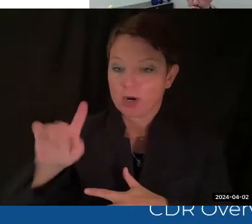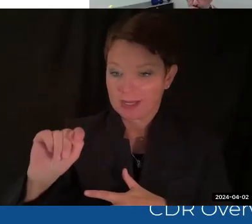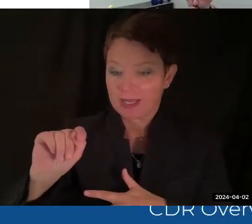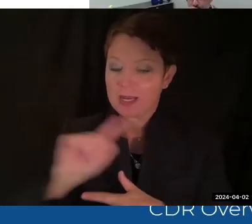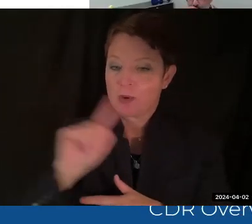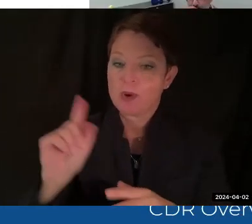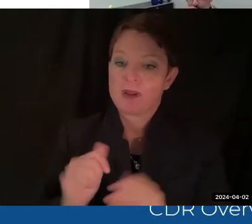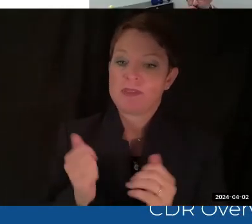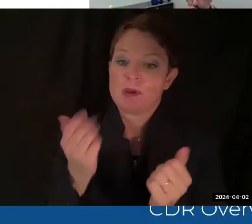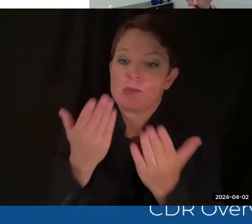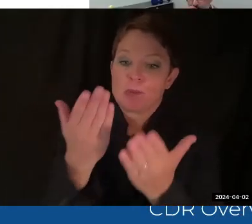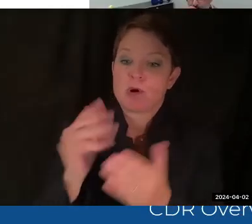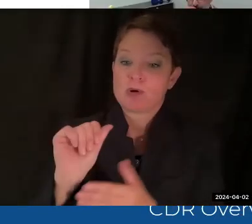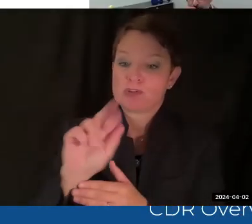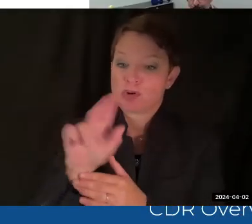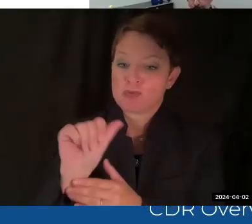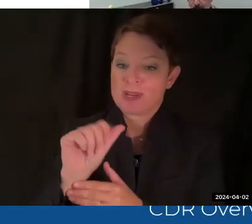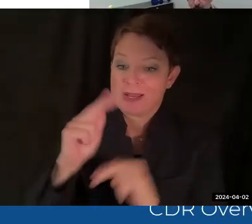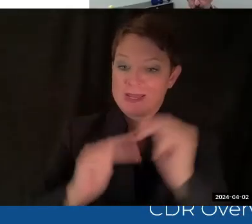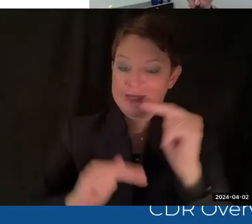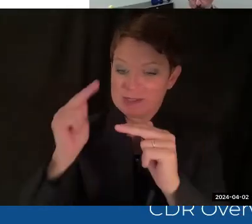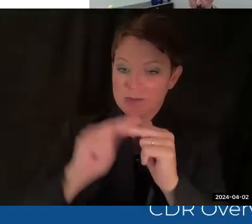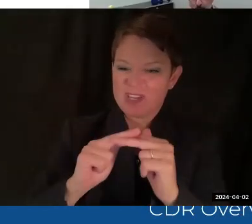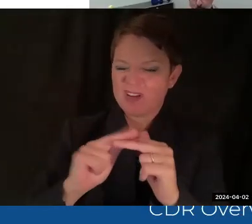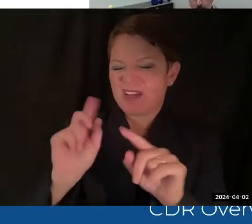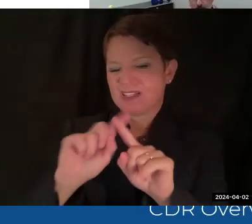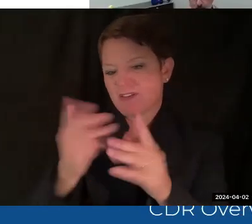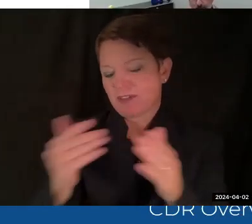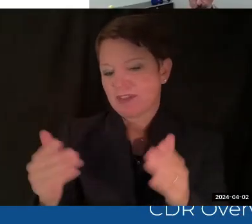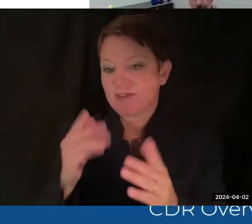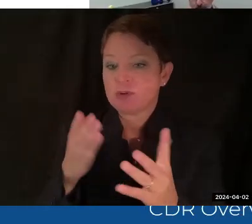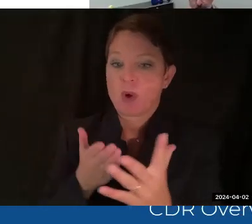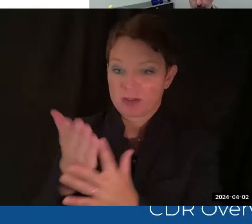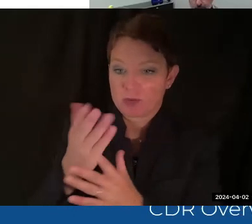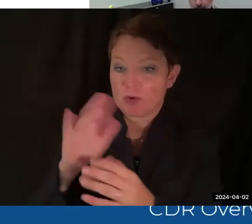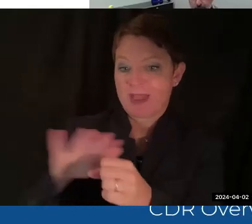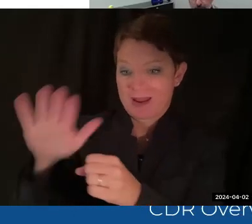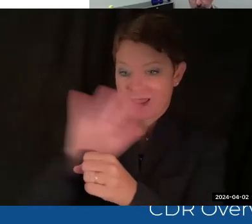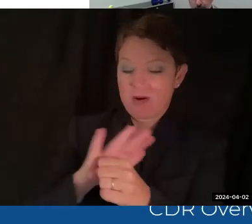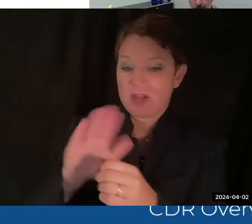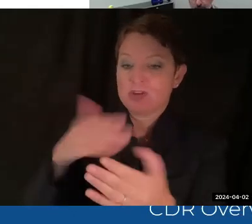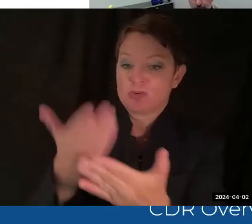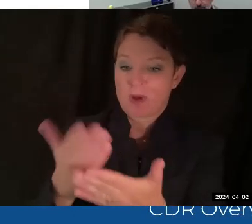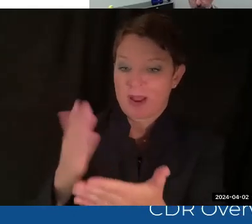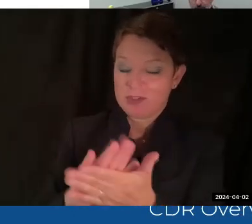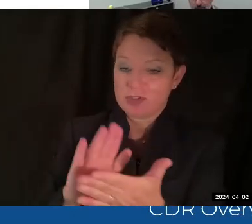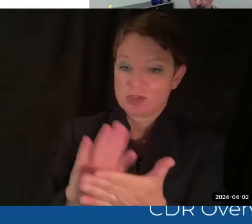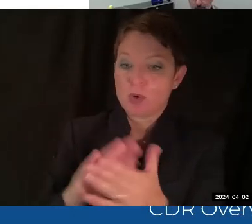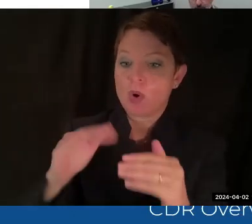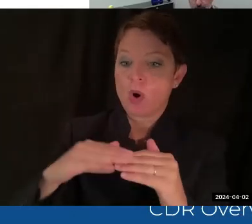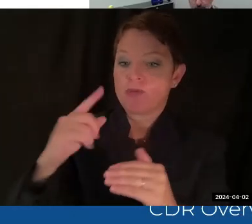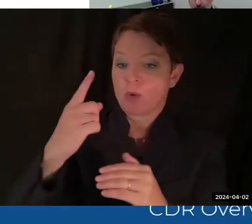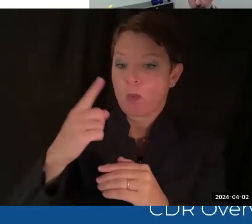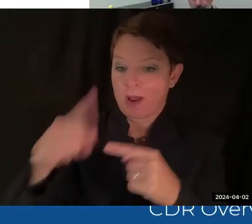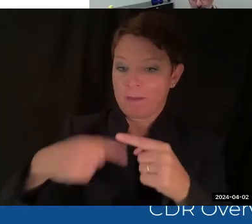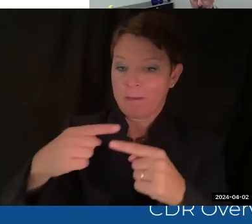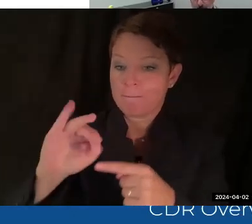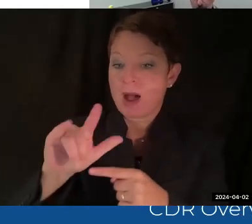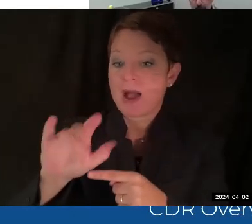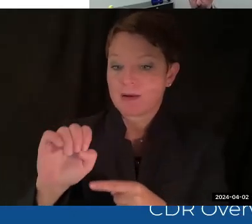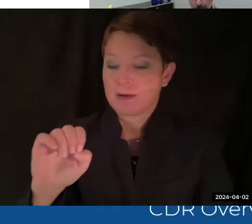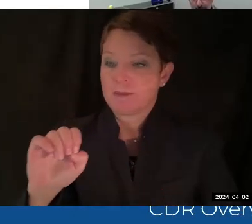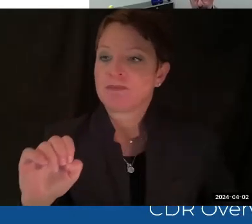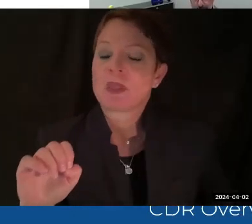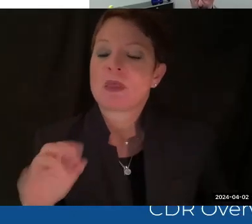this proposed arena is being built, and all these other things. They would like have to walk through those areas to get to the school over a mile. And I'm just kind